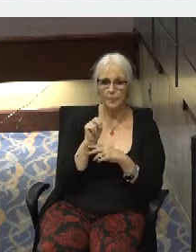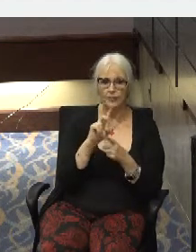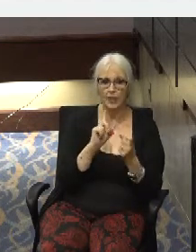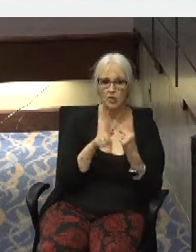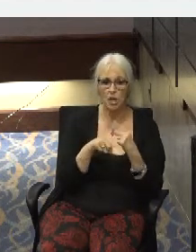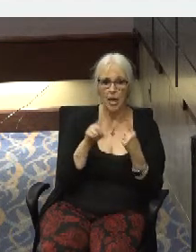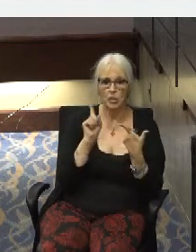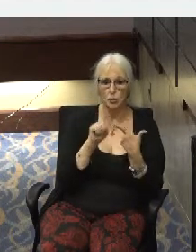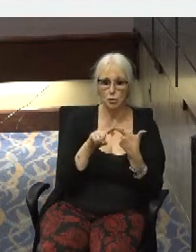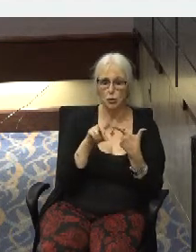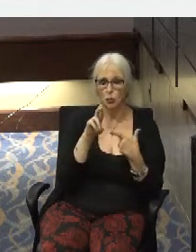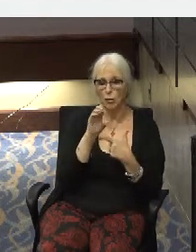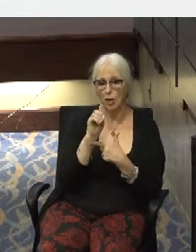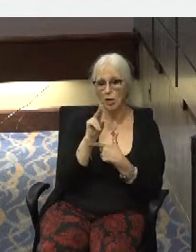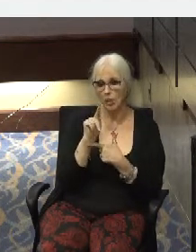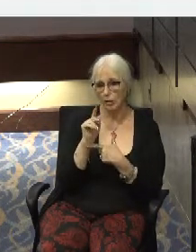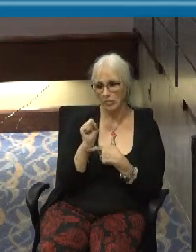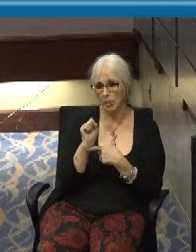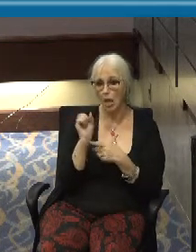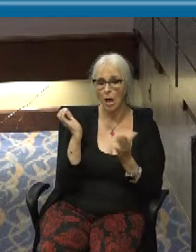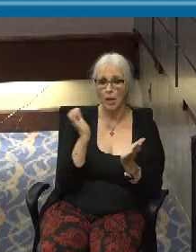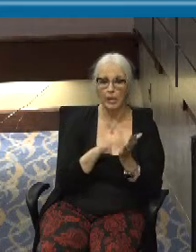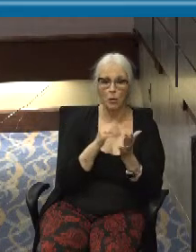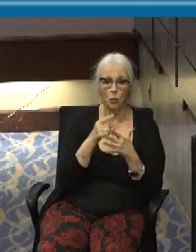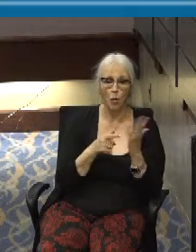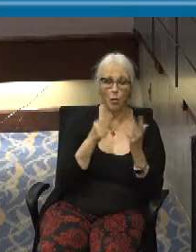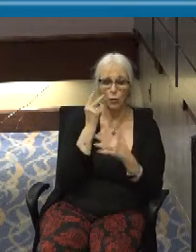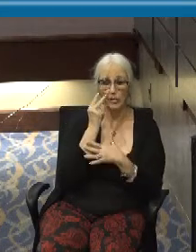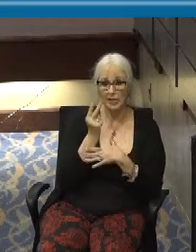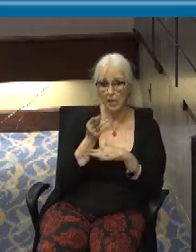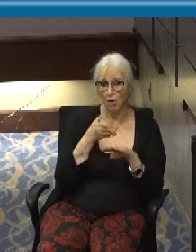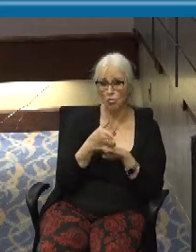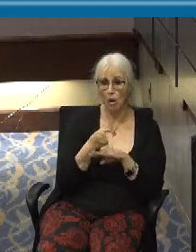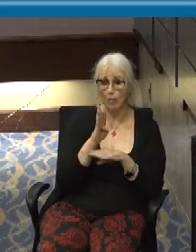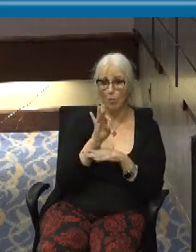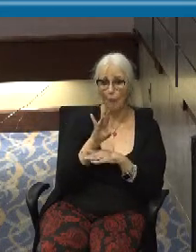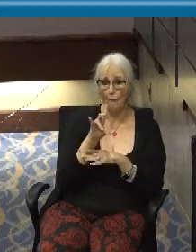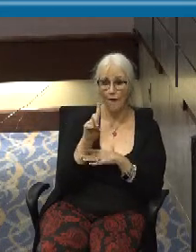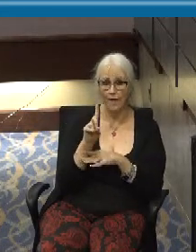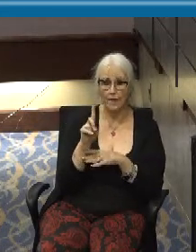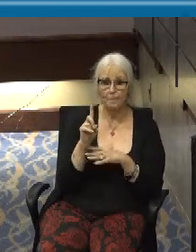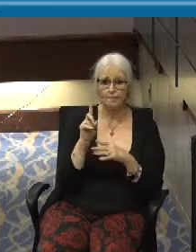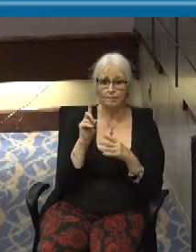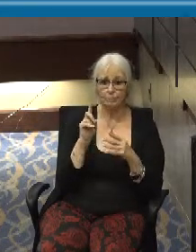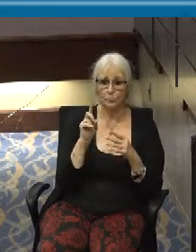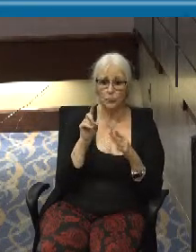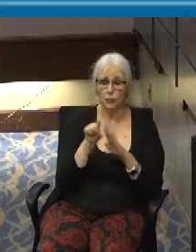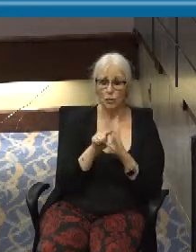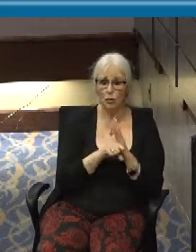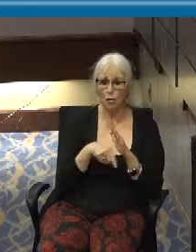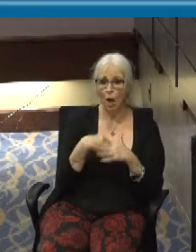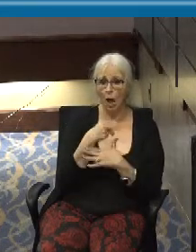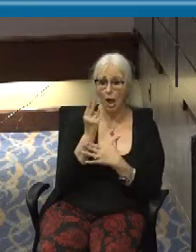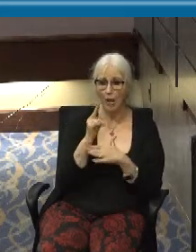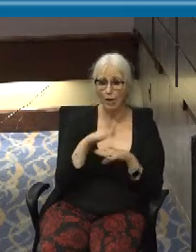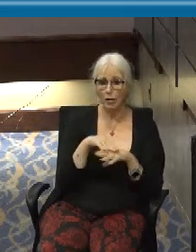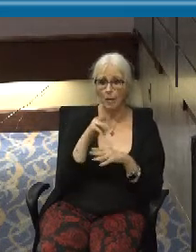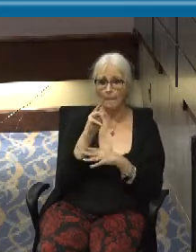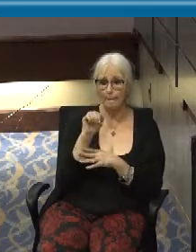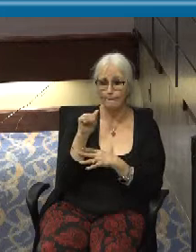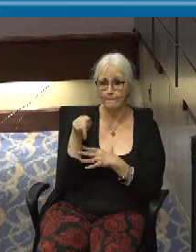the routes. And again, what we're seeing is that across the board, scenario 2 is scoring higher on these metrics, given